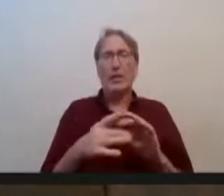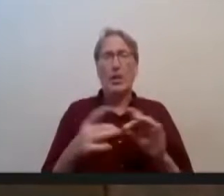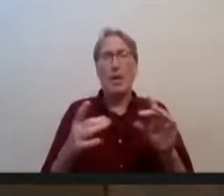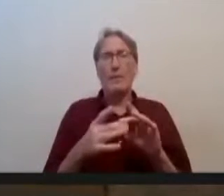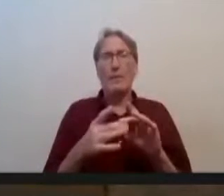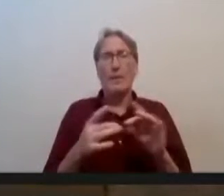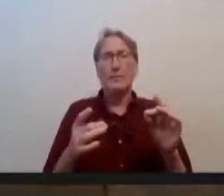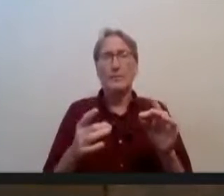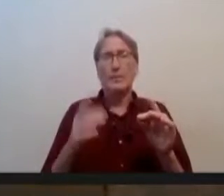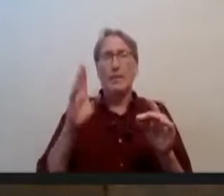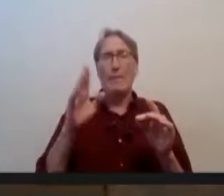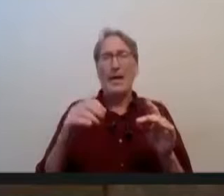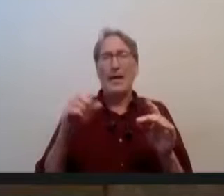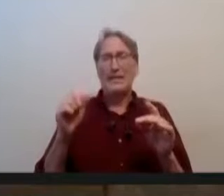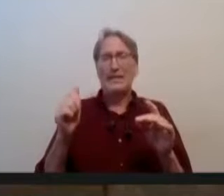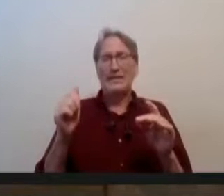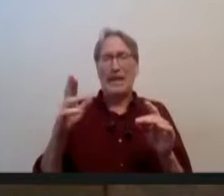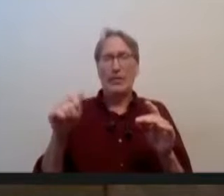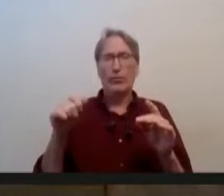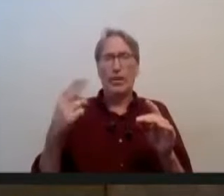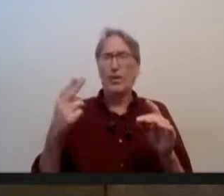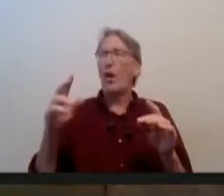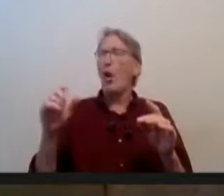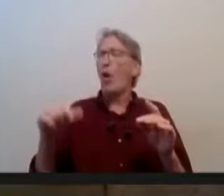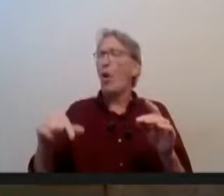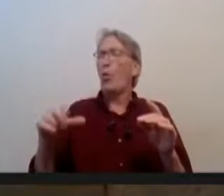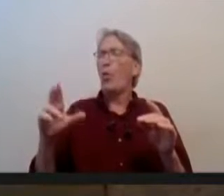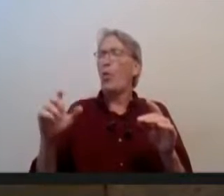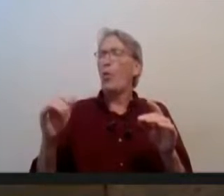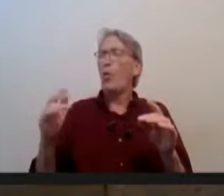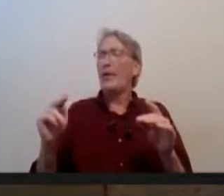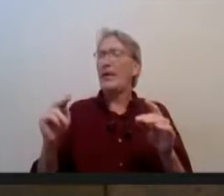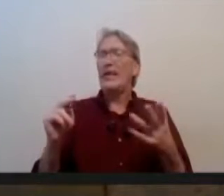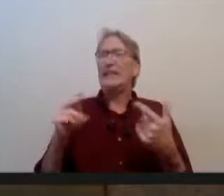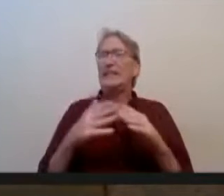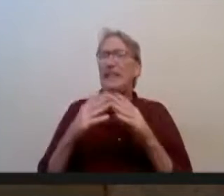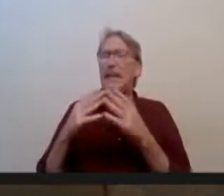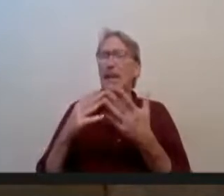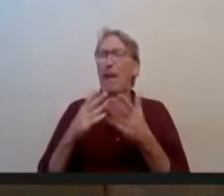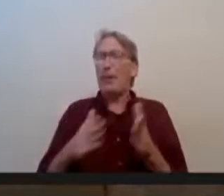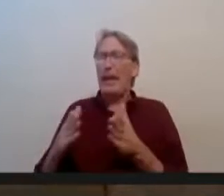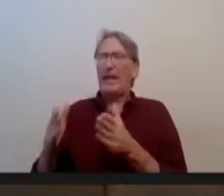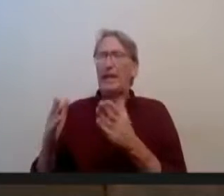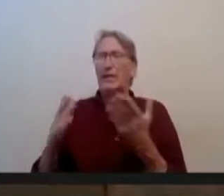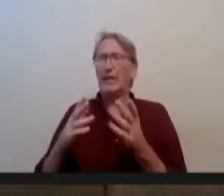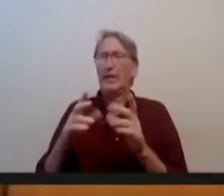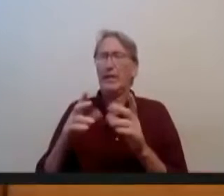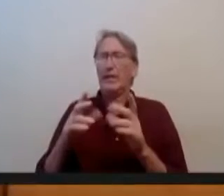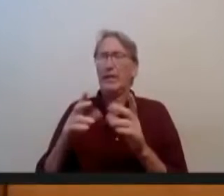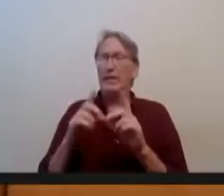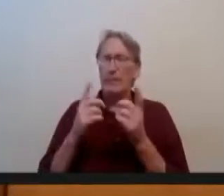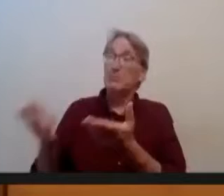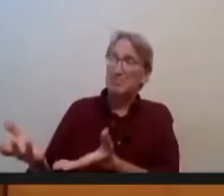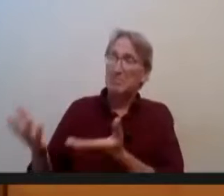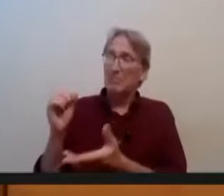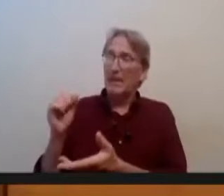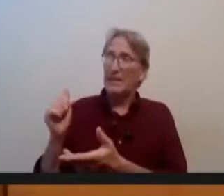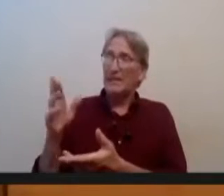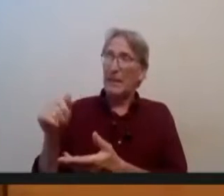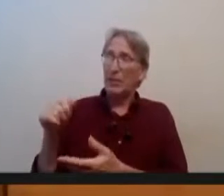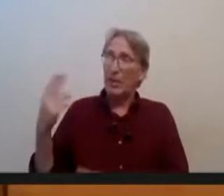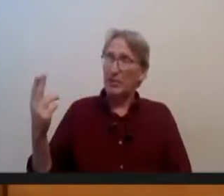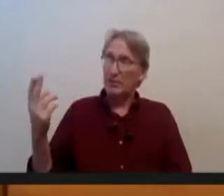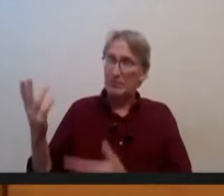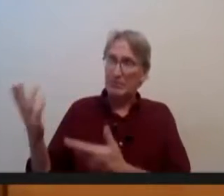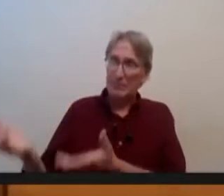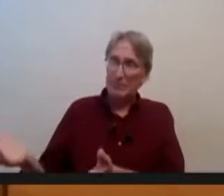by Sarah Quinn from the Pittsburgh City Planning's Department. Sarah? Hi.